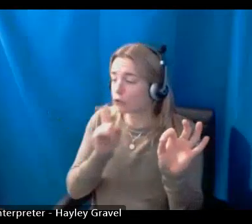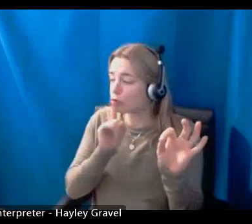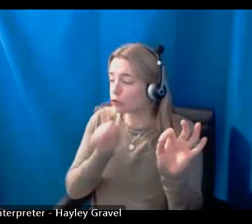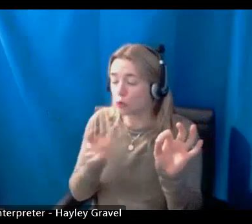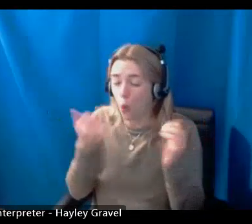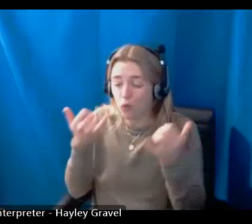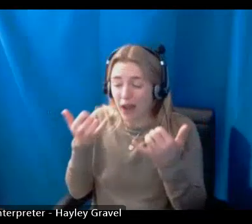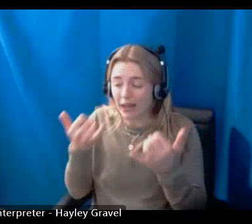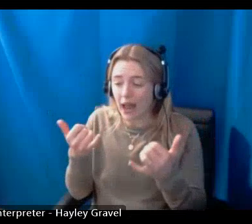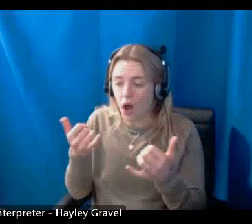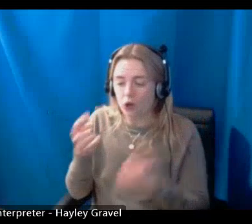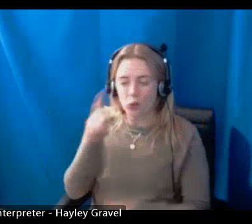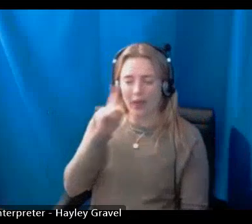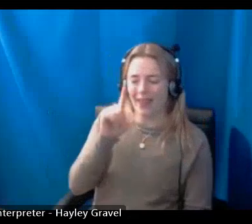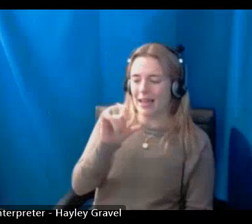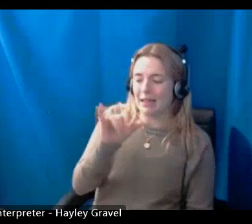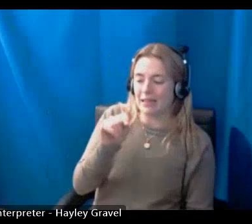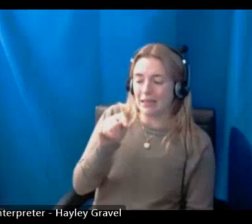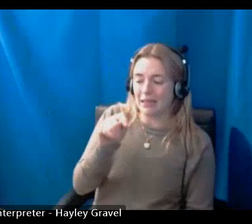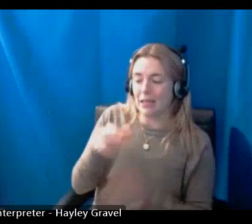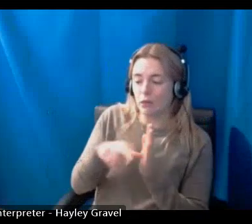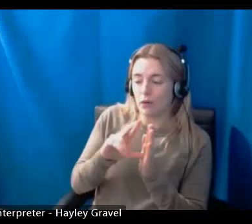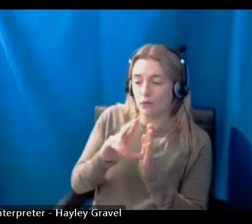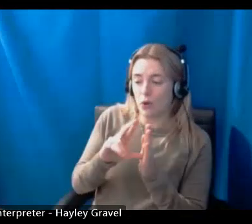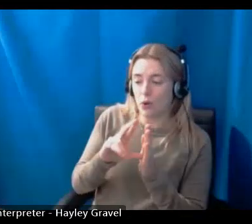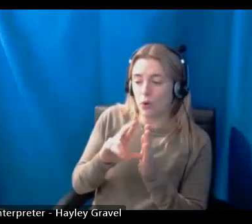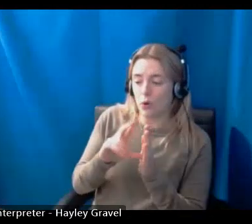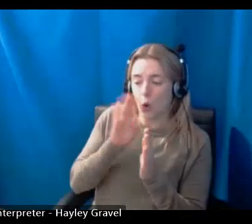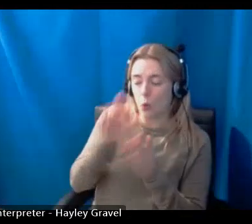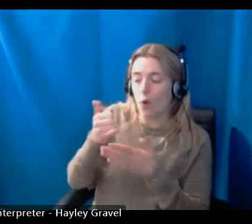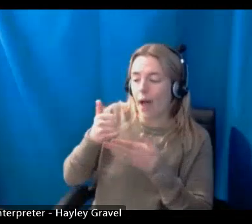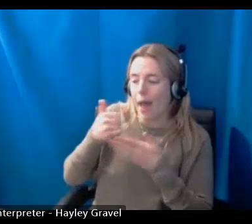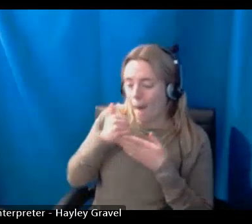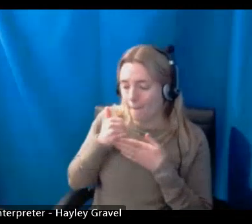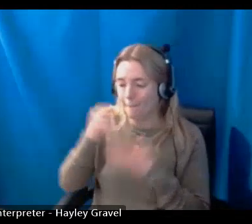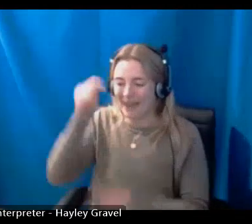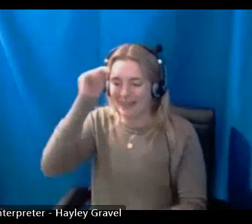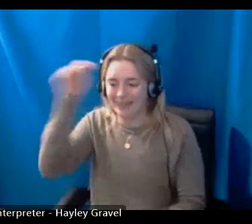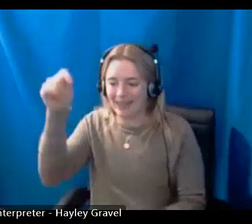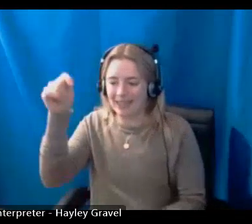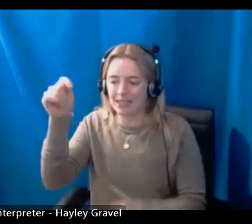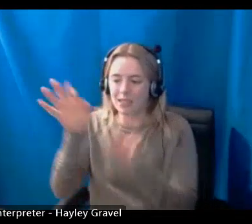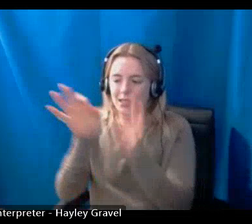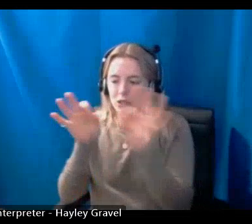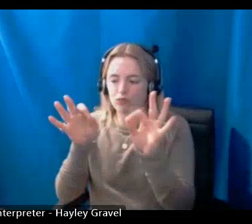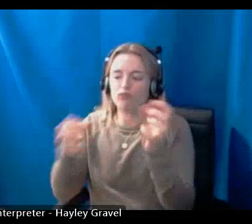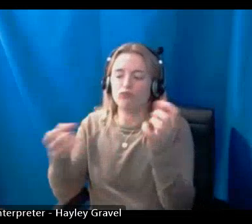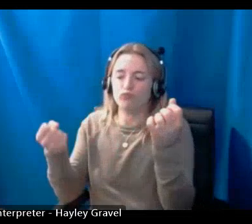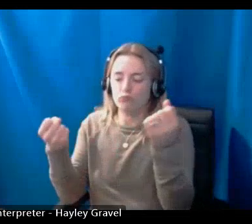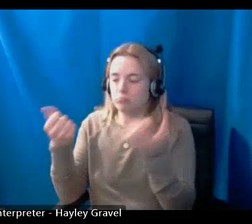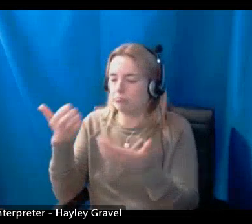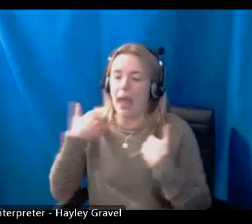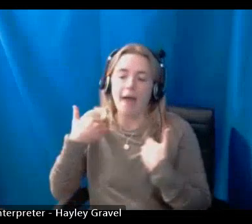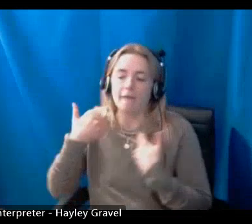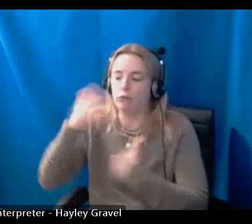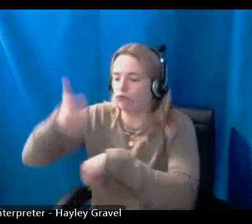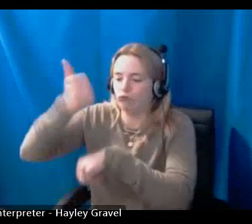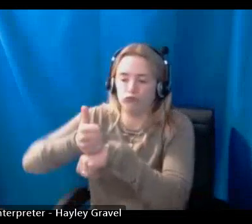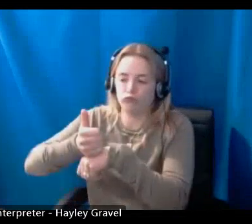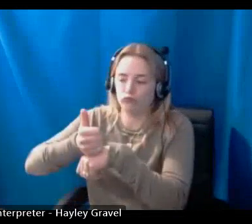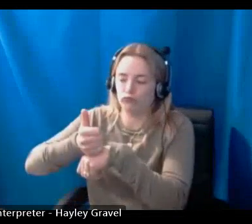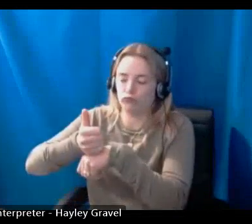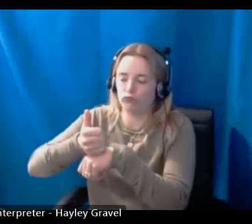really solidify my thesis. That's my thought process on the lit review. So really, I mean, is that kind of what we're looking at?